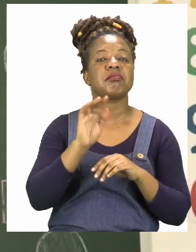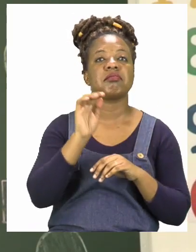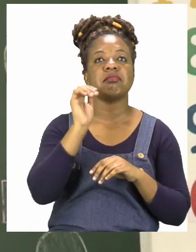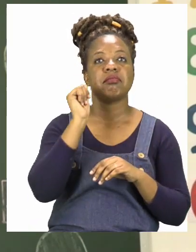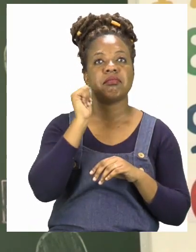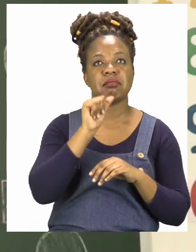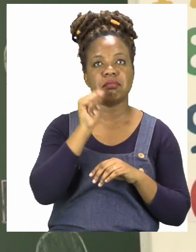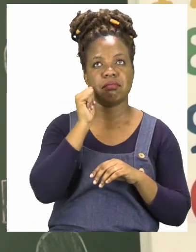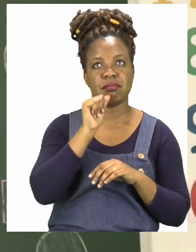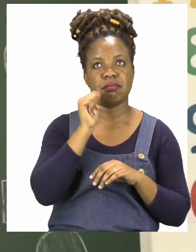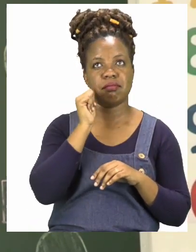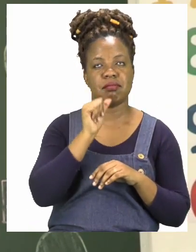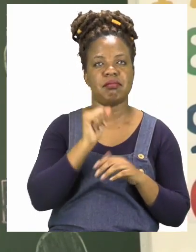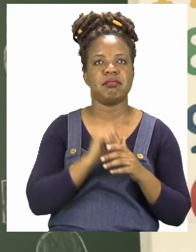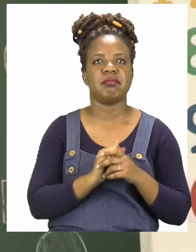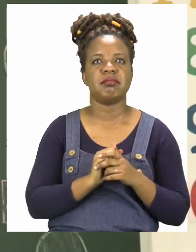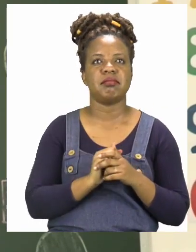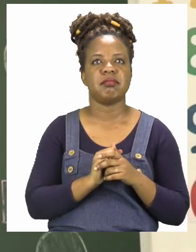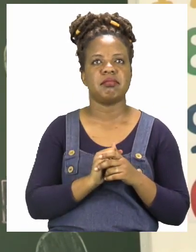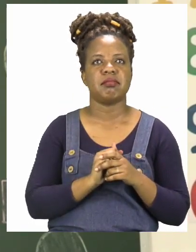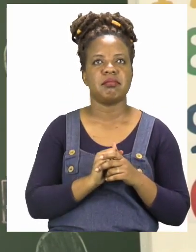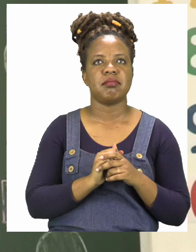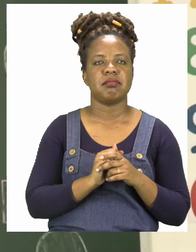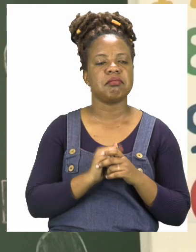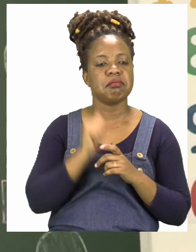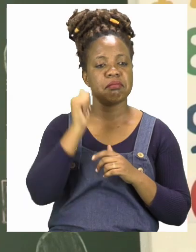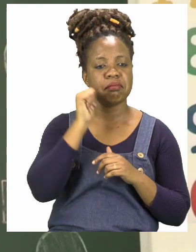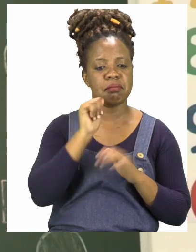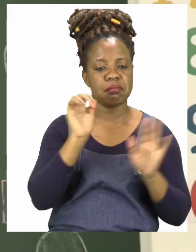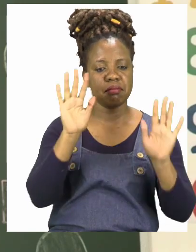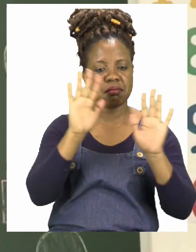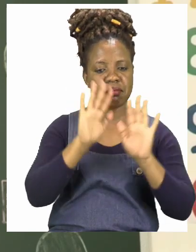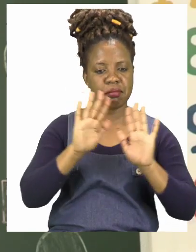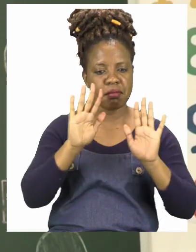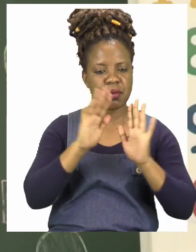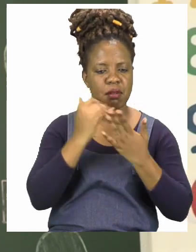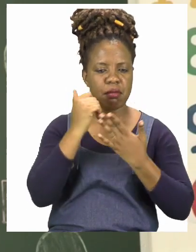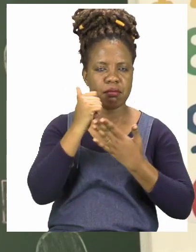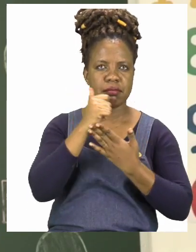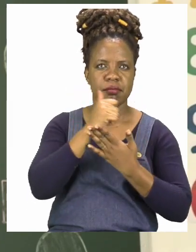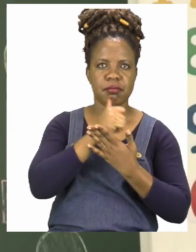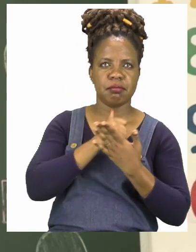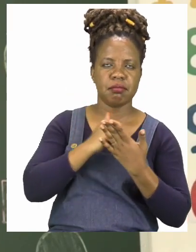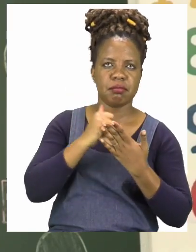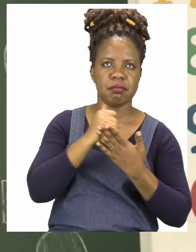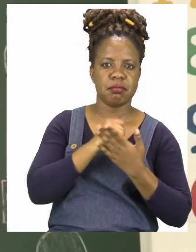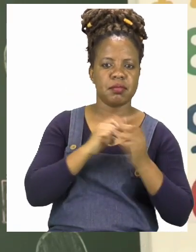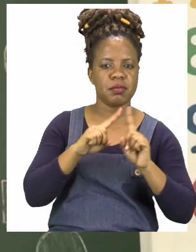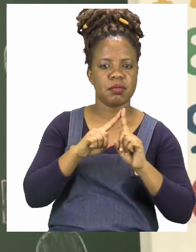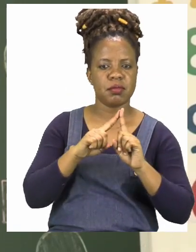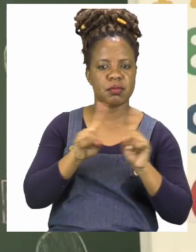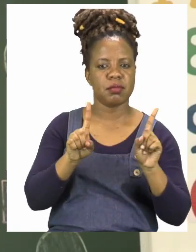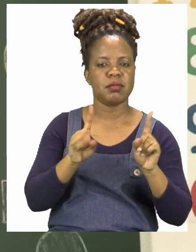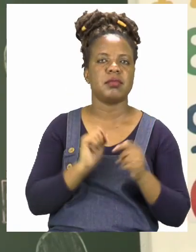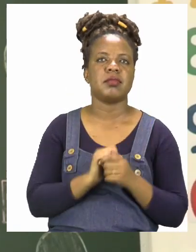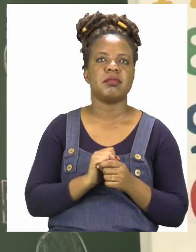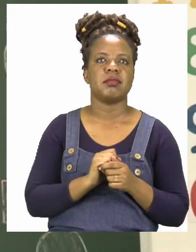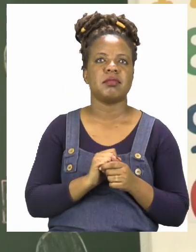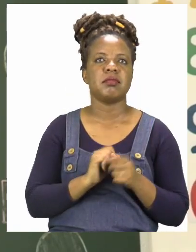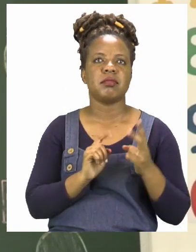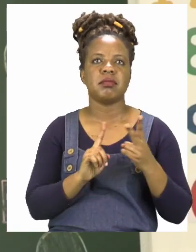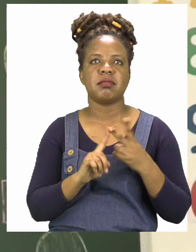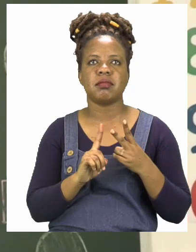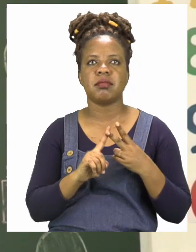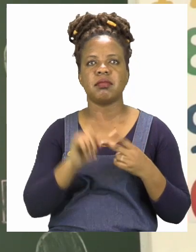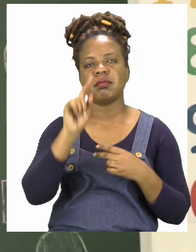sure that when you color your circle yellow, it is clear and different from all the others. The next shape that you're going to